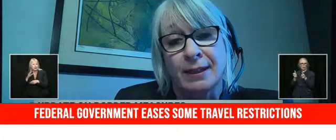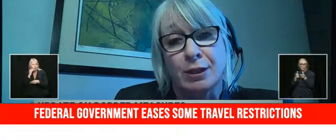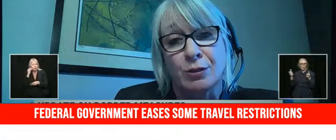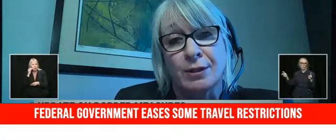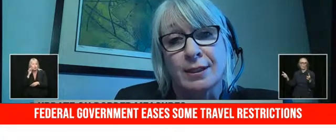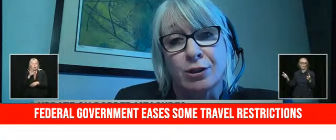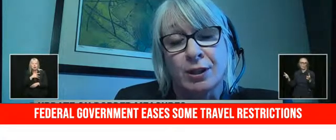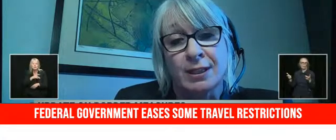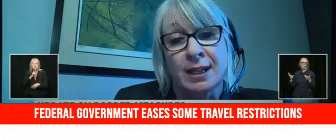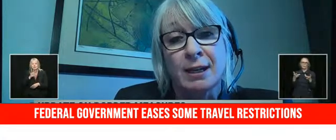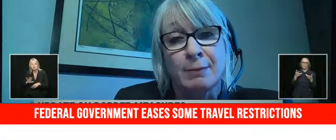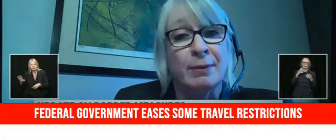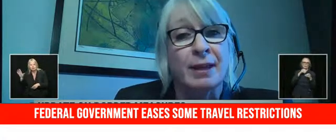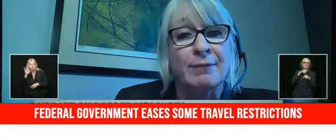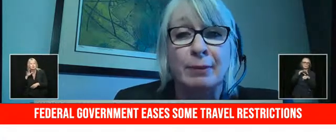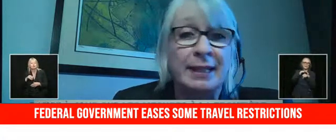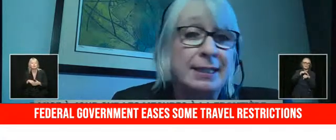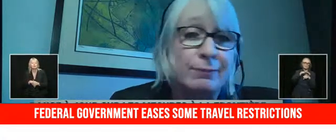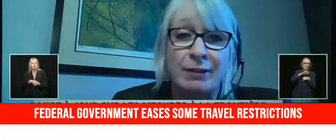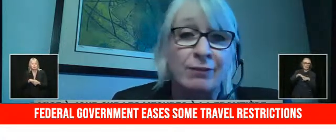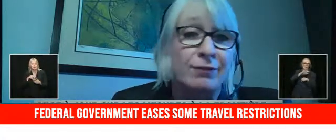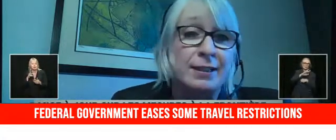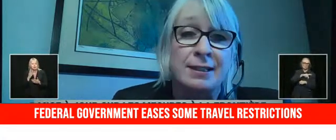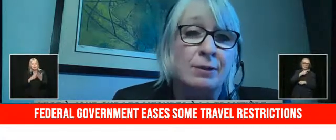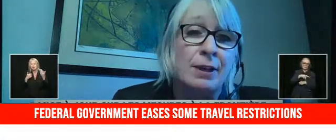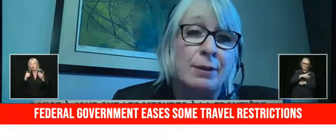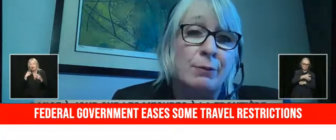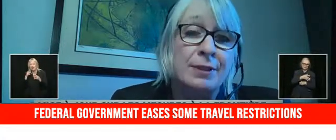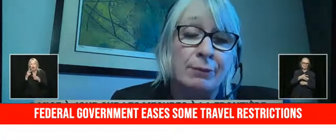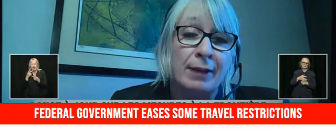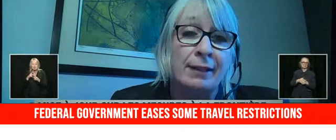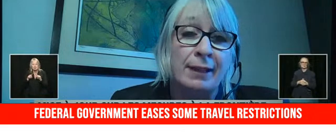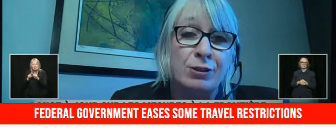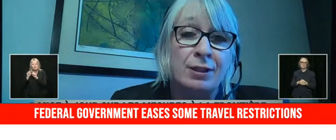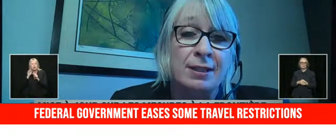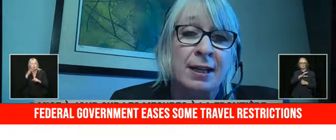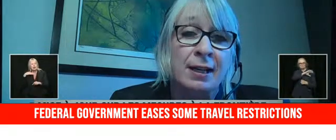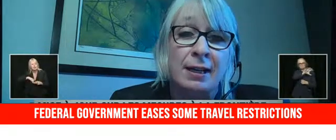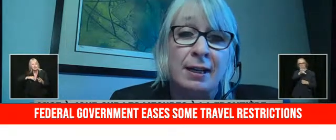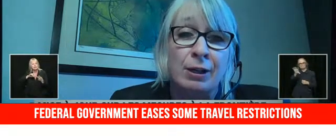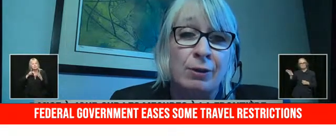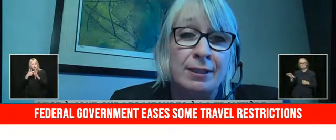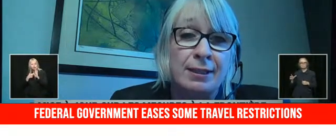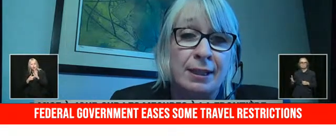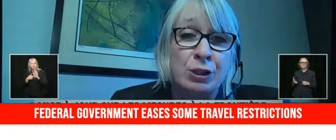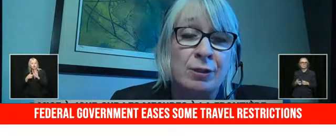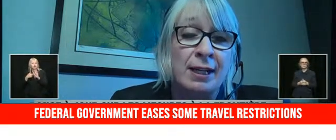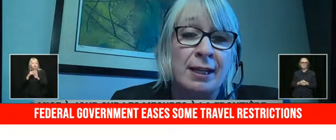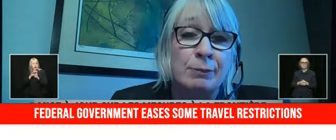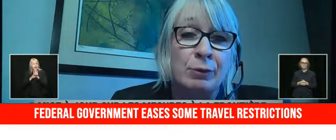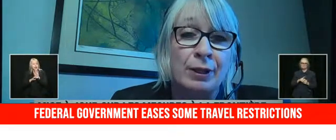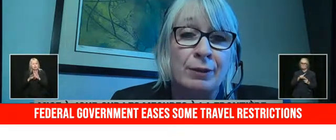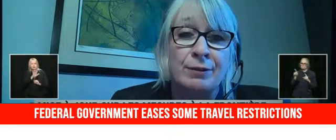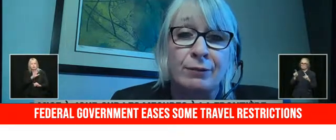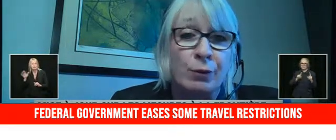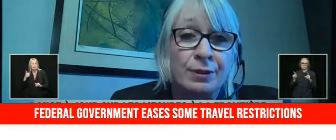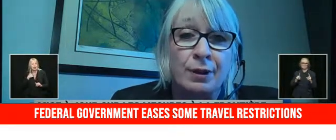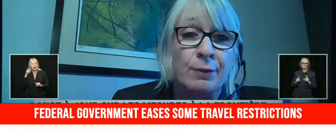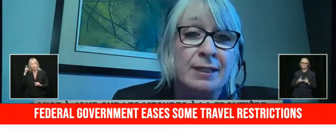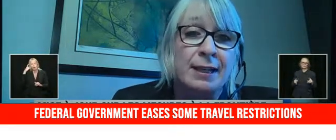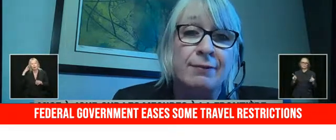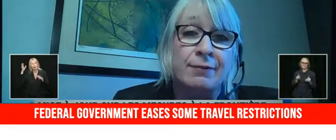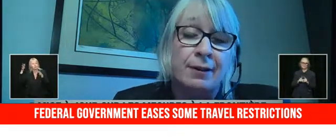territories, depending on jurisdictions. People have a blend of benefits and rules and regulations across the country, and employers, of